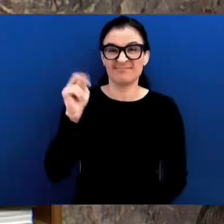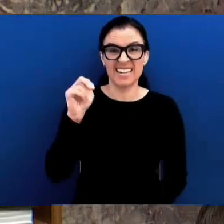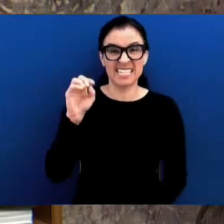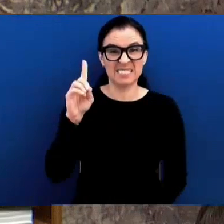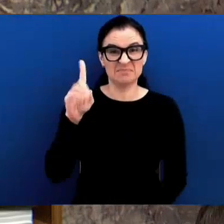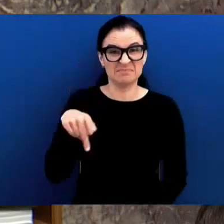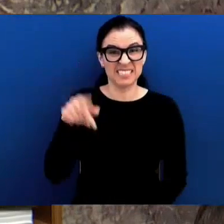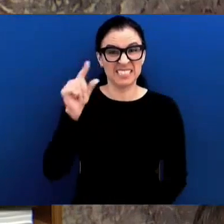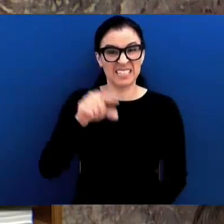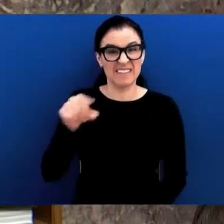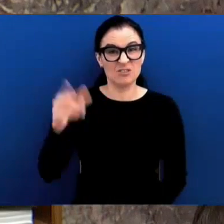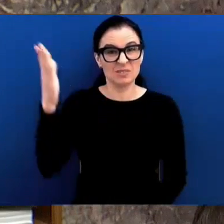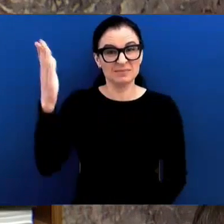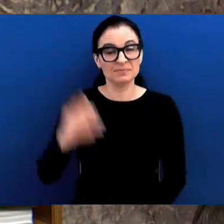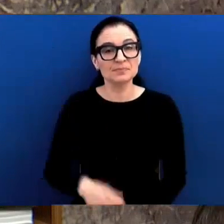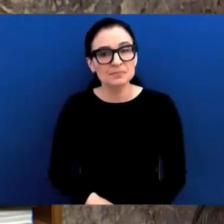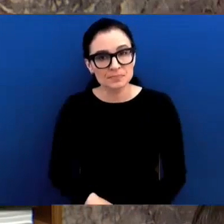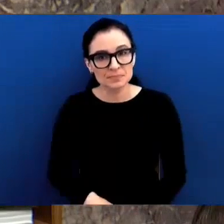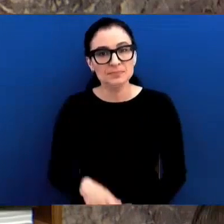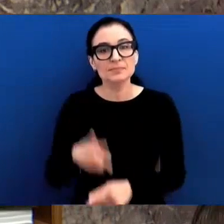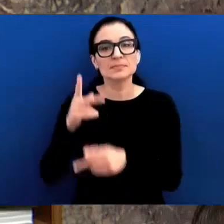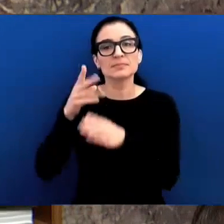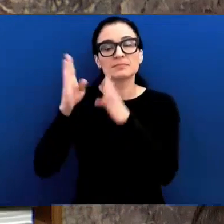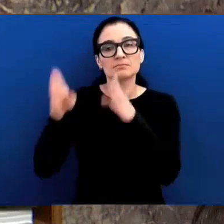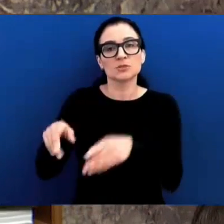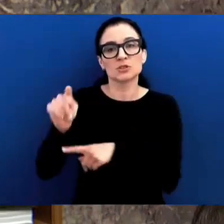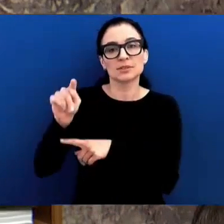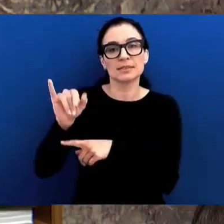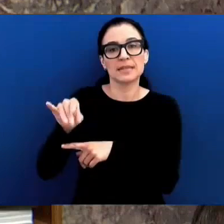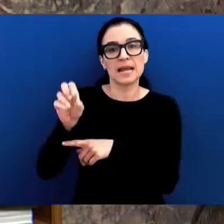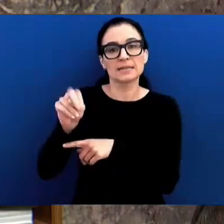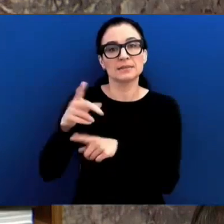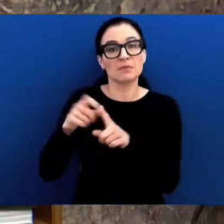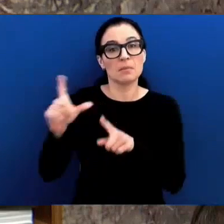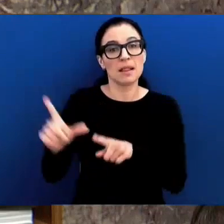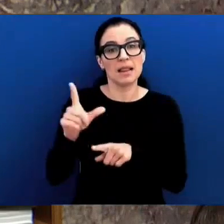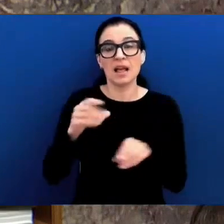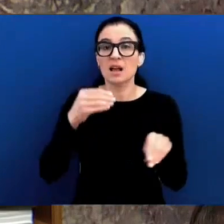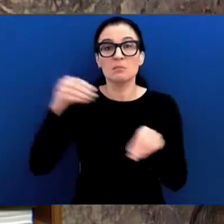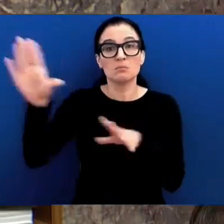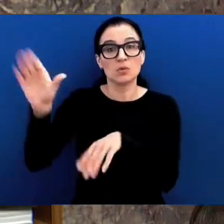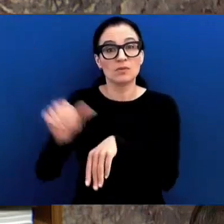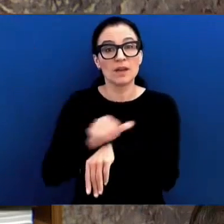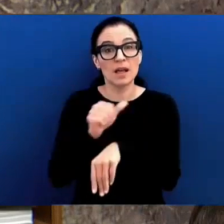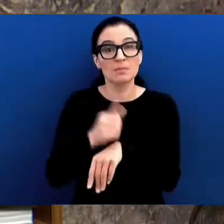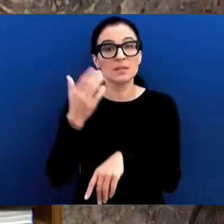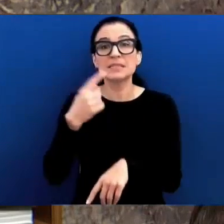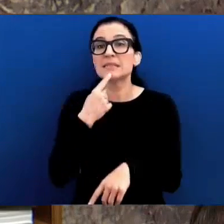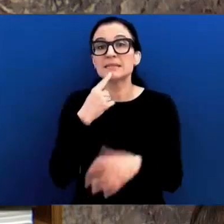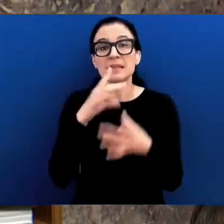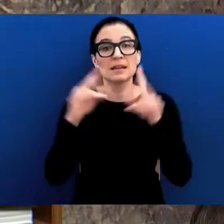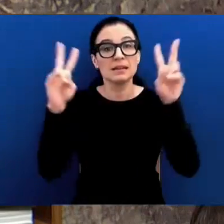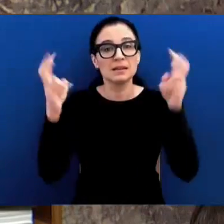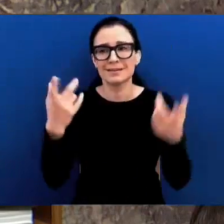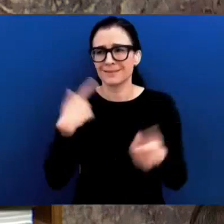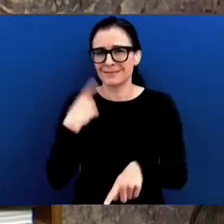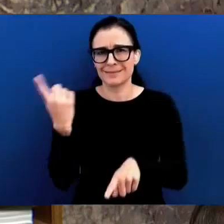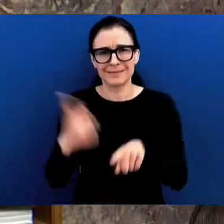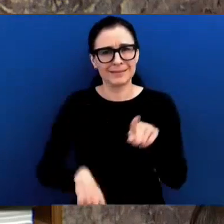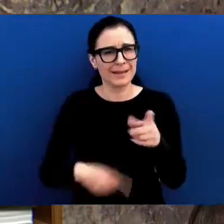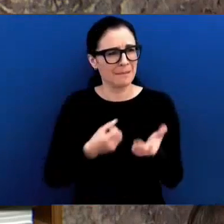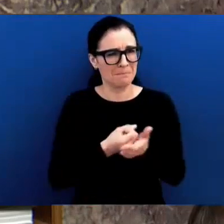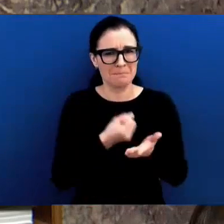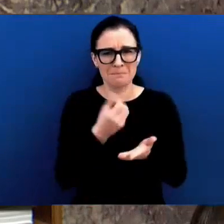Langley moved to Alberta. And he says, and I quote, "You can't buy anything, especially people at my age, and it